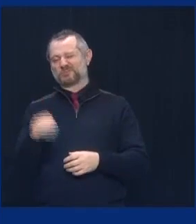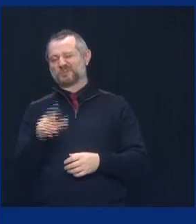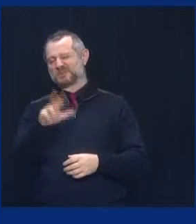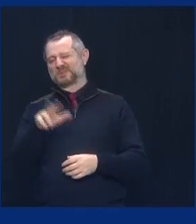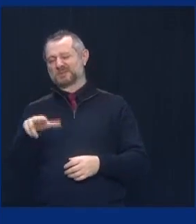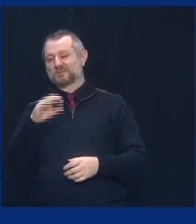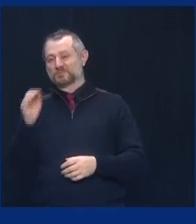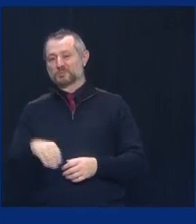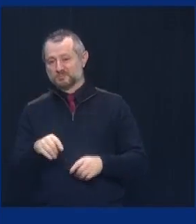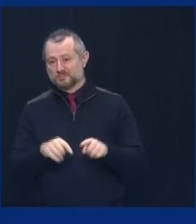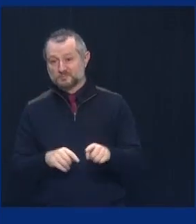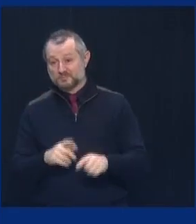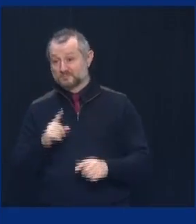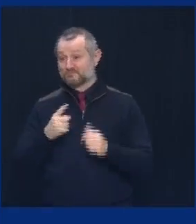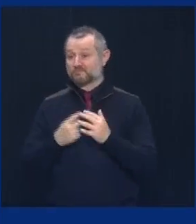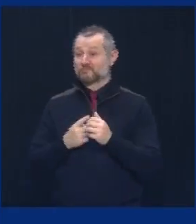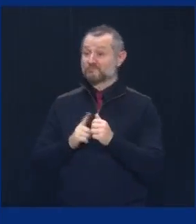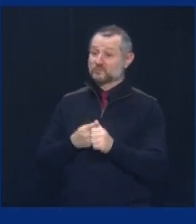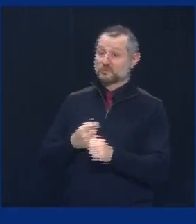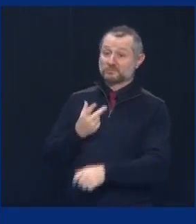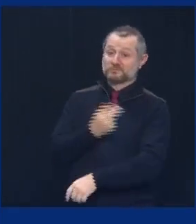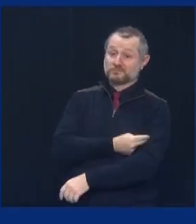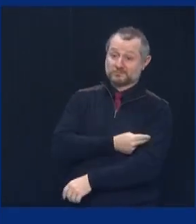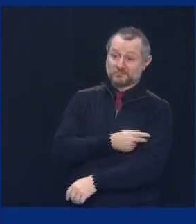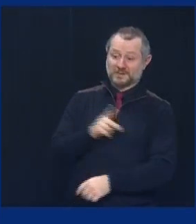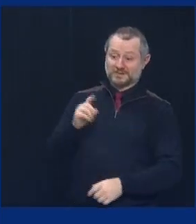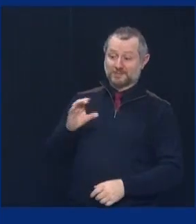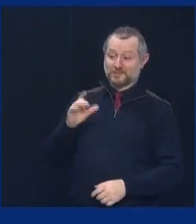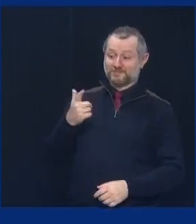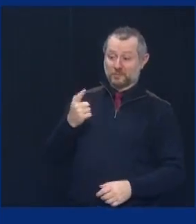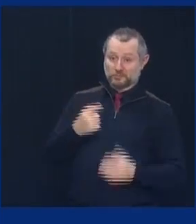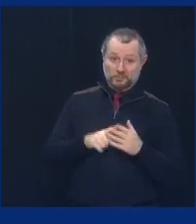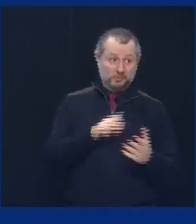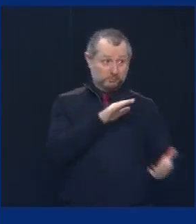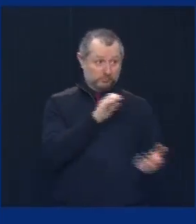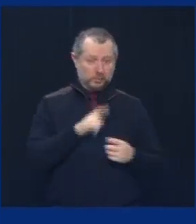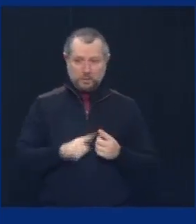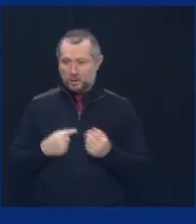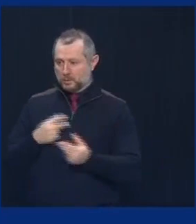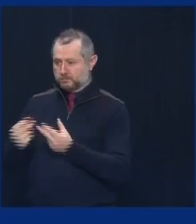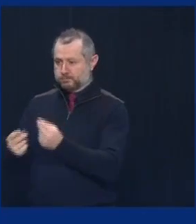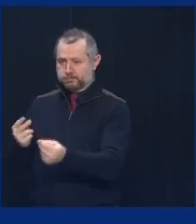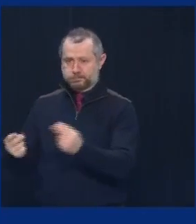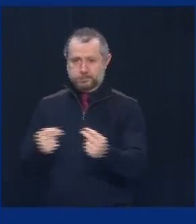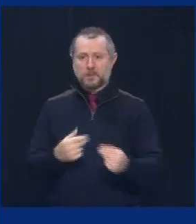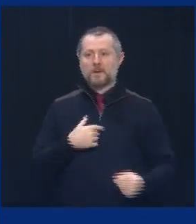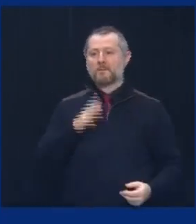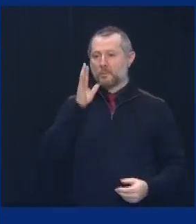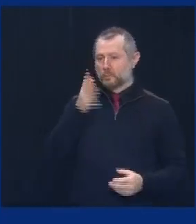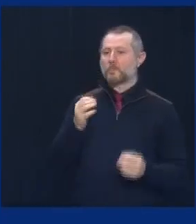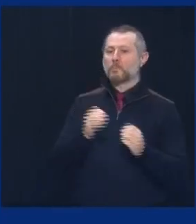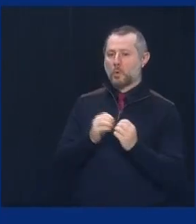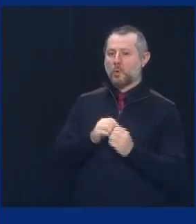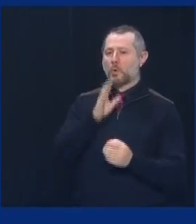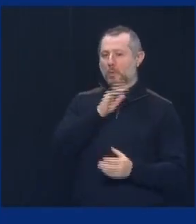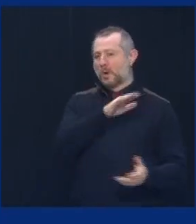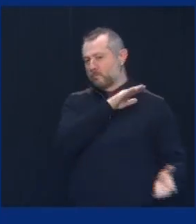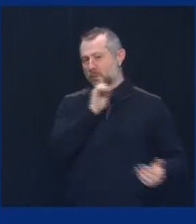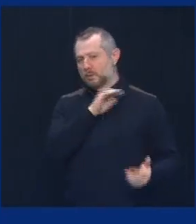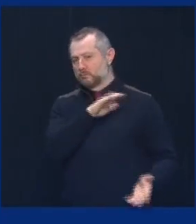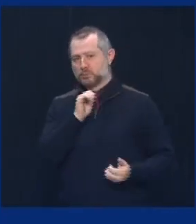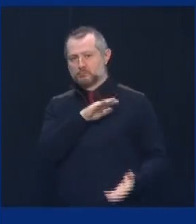on the 21st, when we start receiving the nursing homes, we expect to get more vaccine. So those